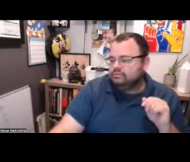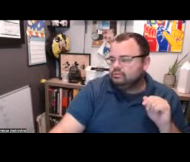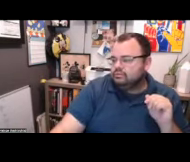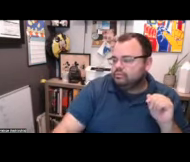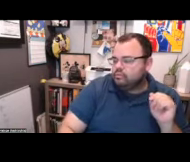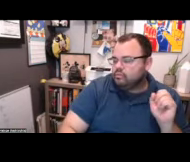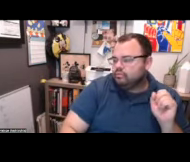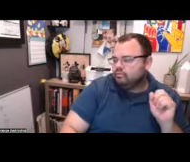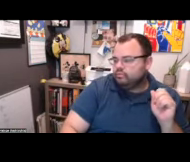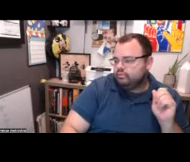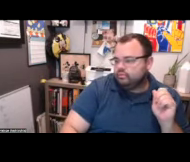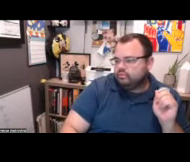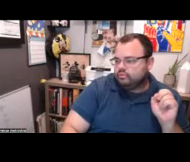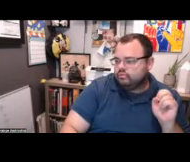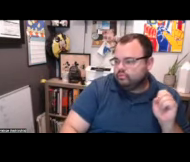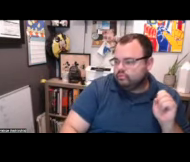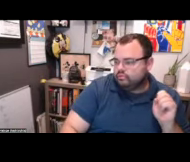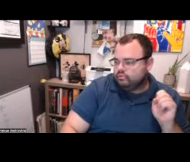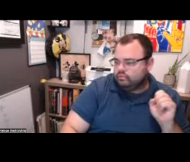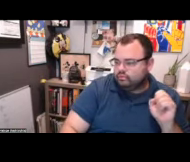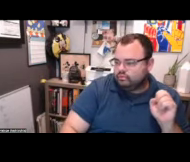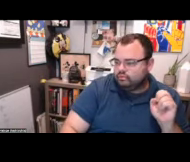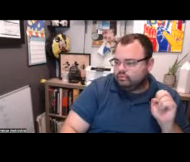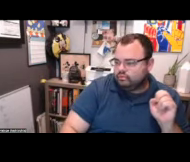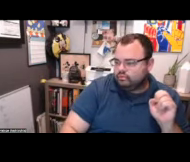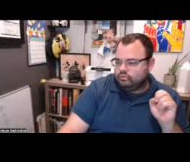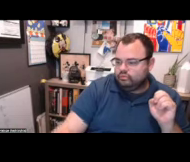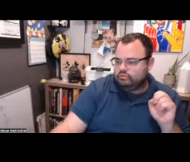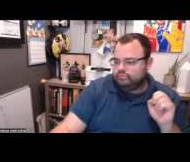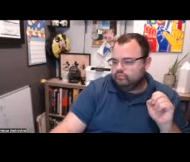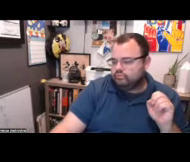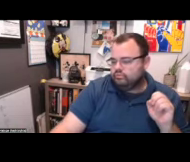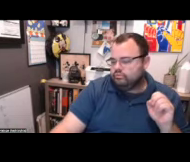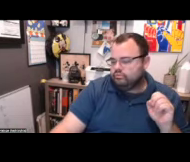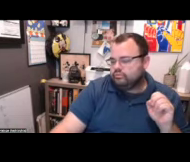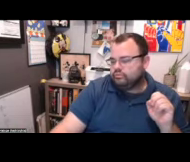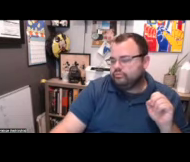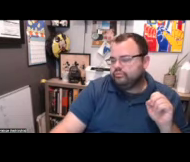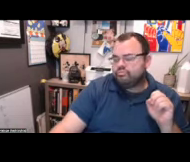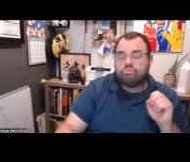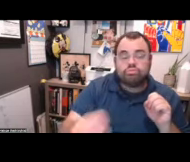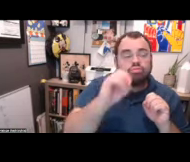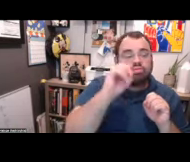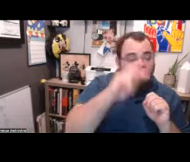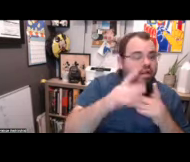were. Good for you. Which one? Which one? Is it loud?